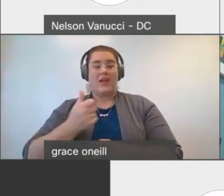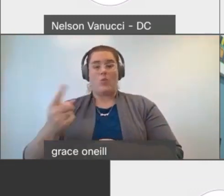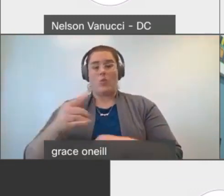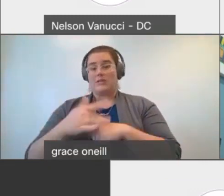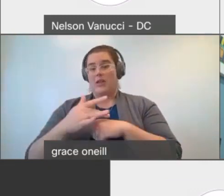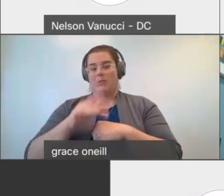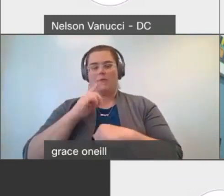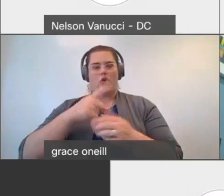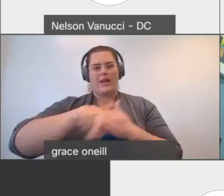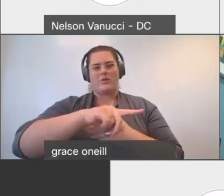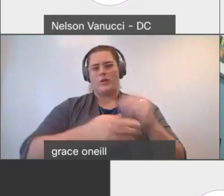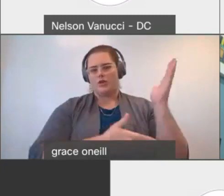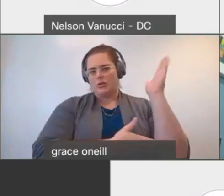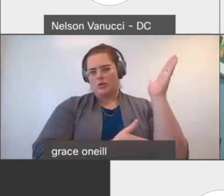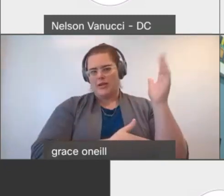works.